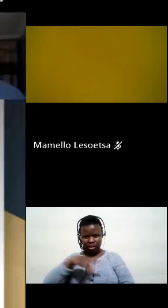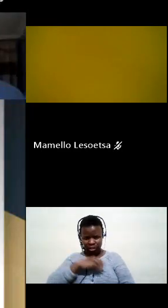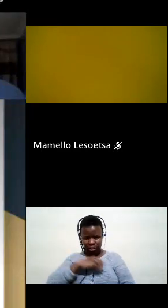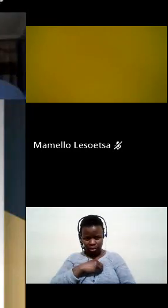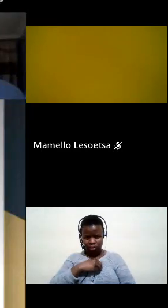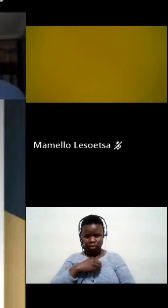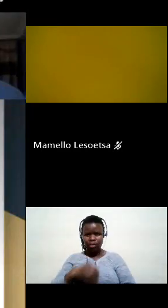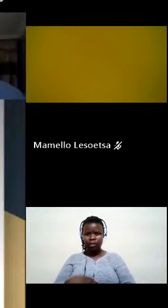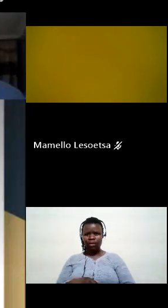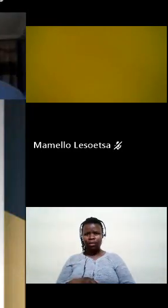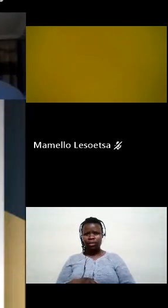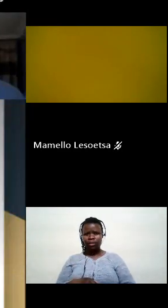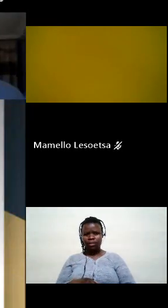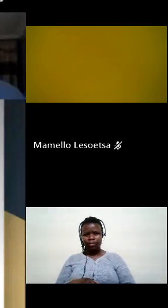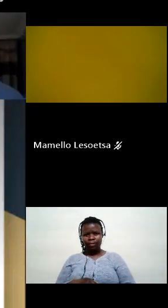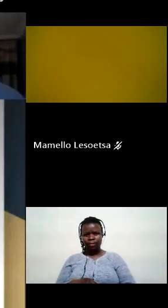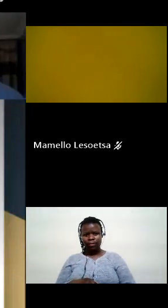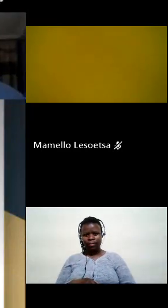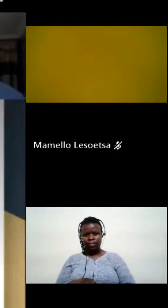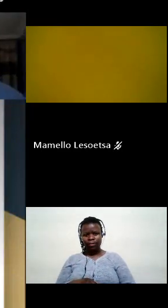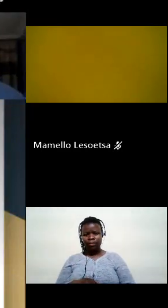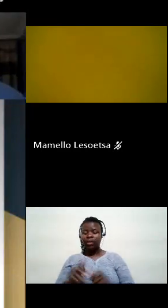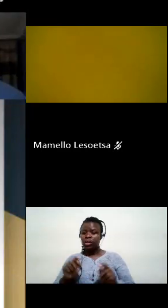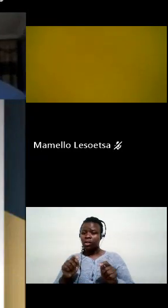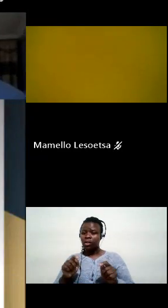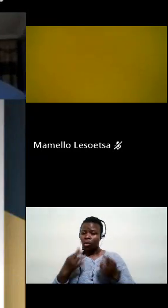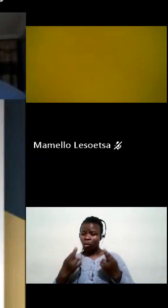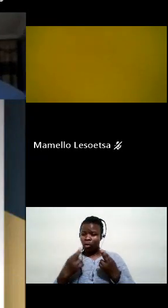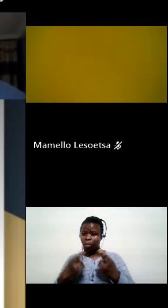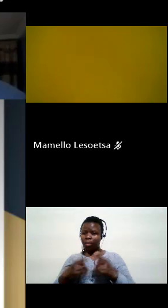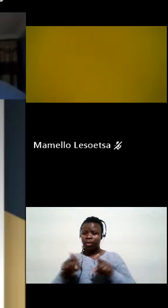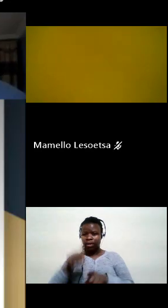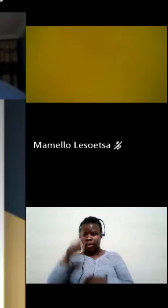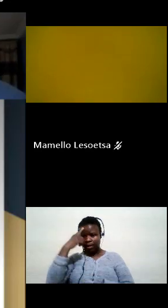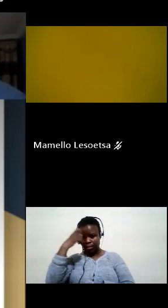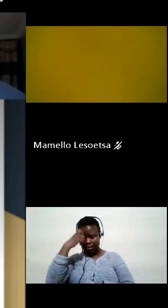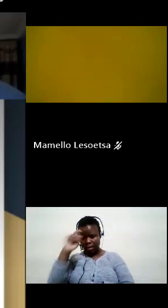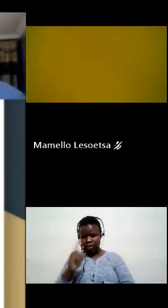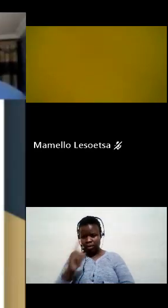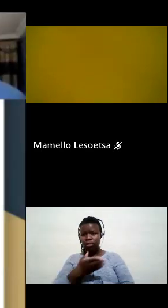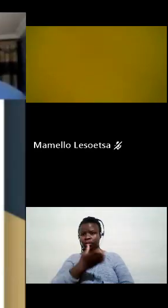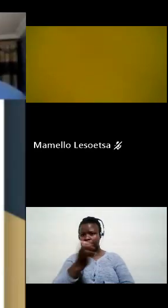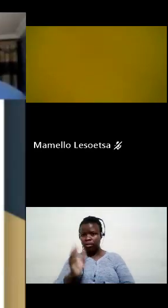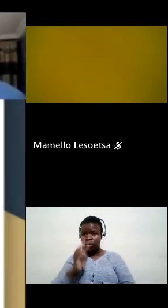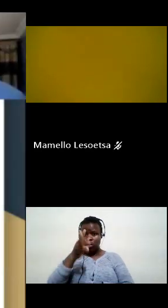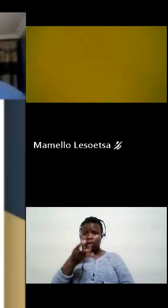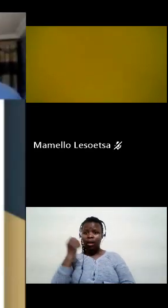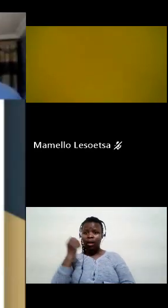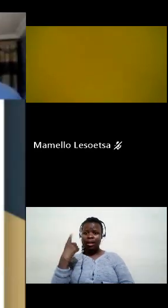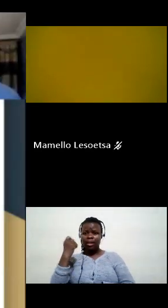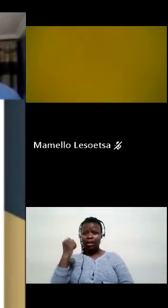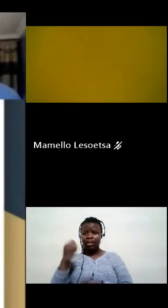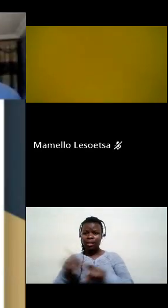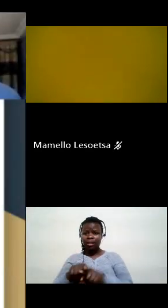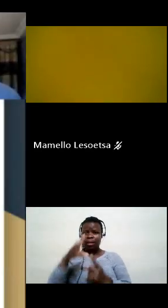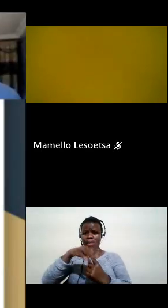it is hoped, and I believe that you will understand and identify a